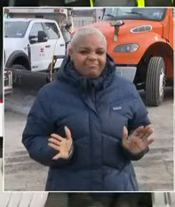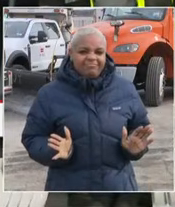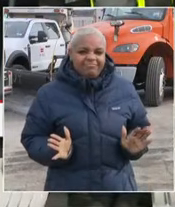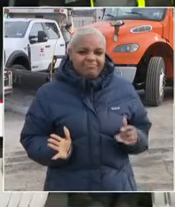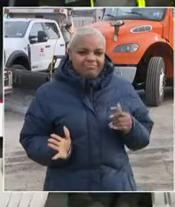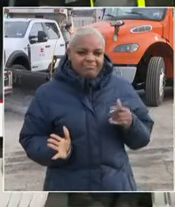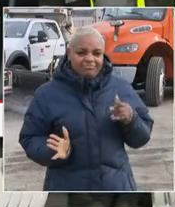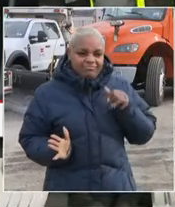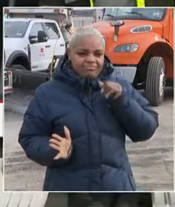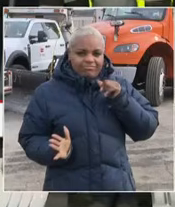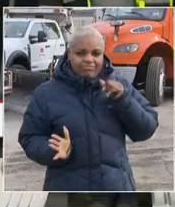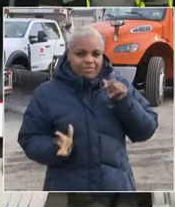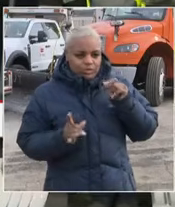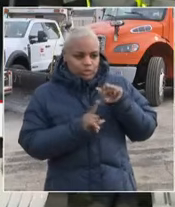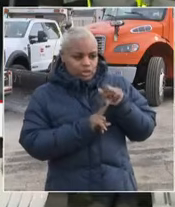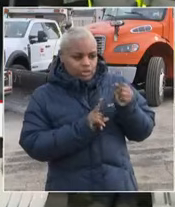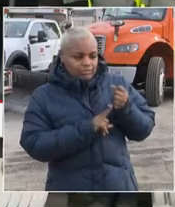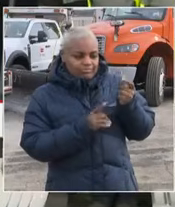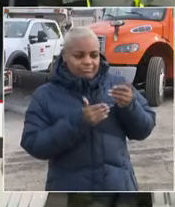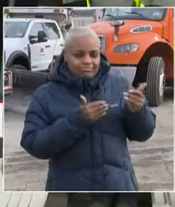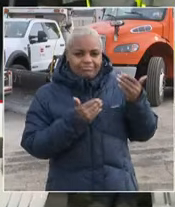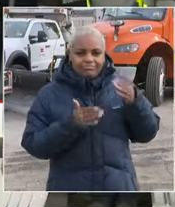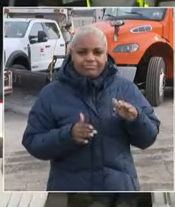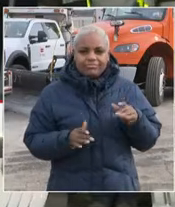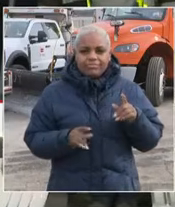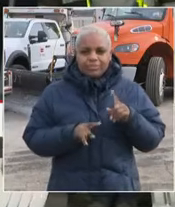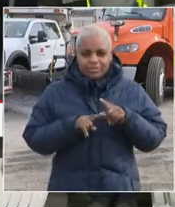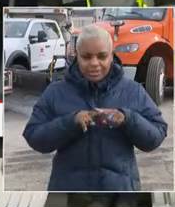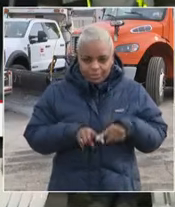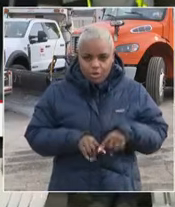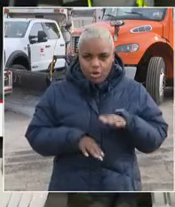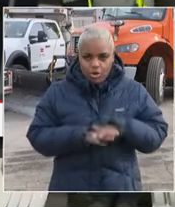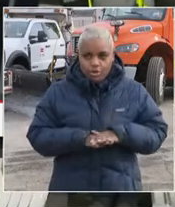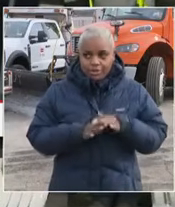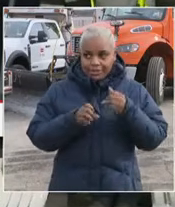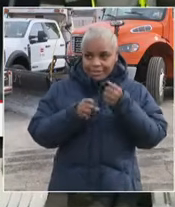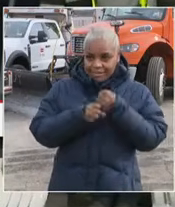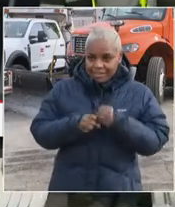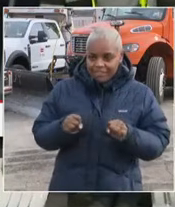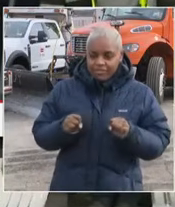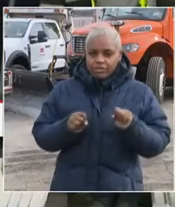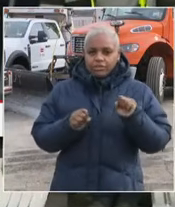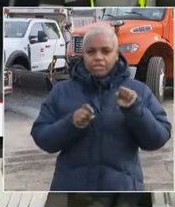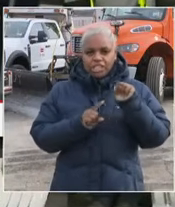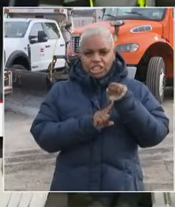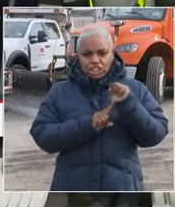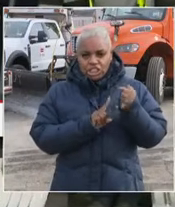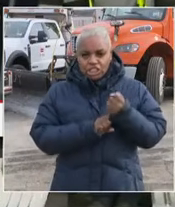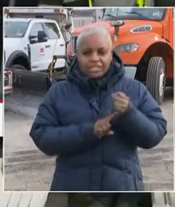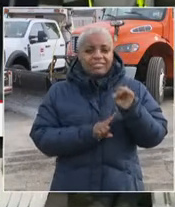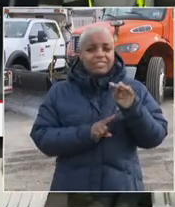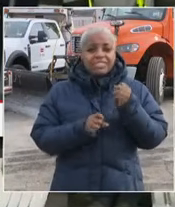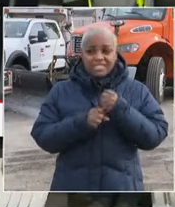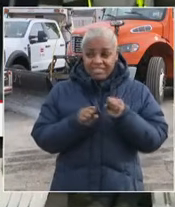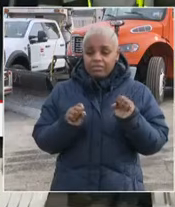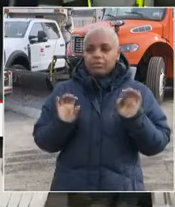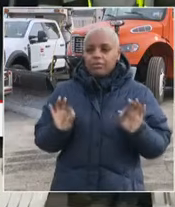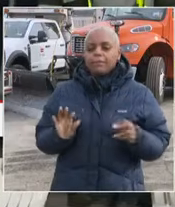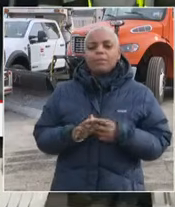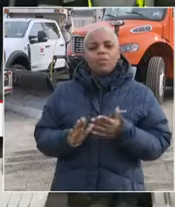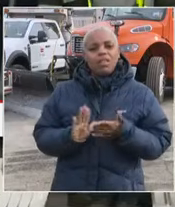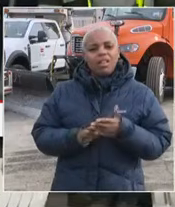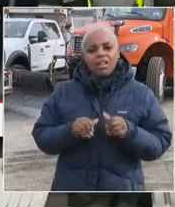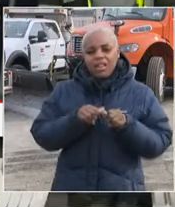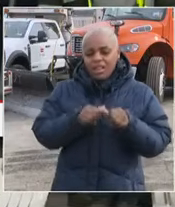on these conditions. We will only run service if it is safe. And if it's safe, we're going to run as much service as possible because we know how critical Metro